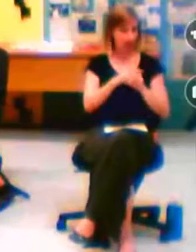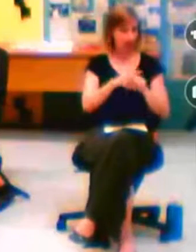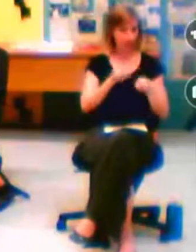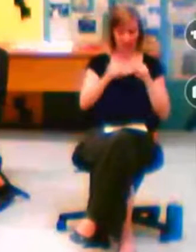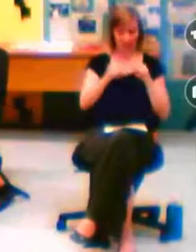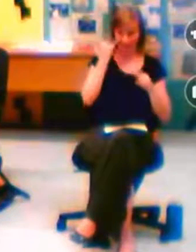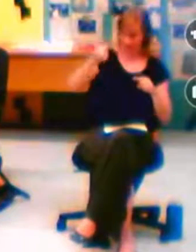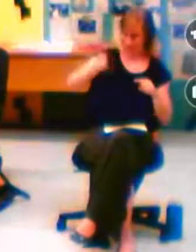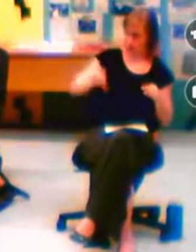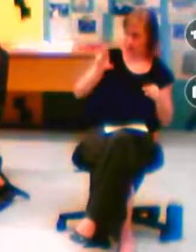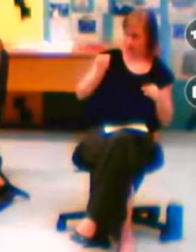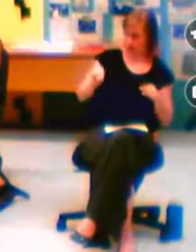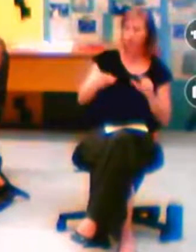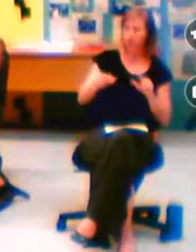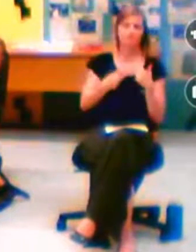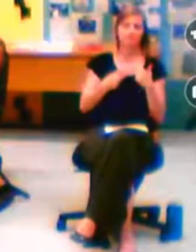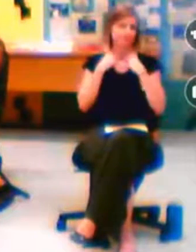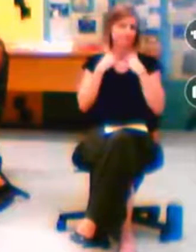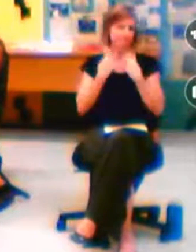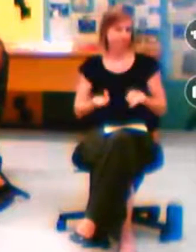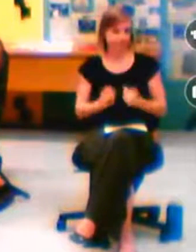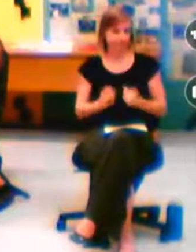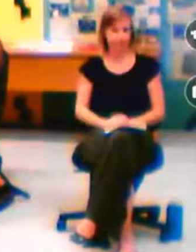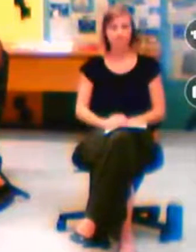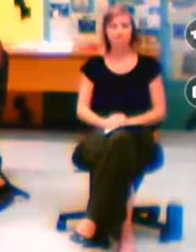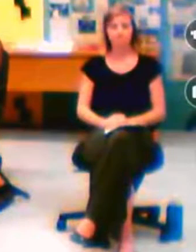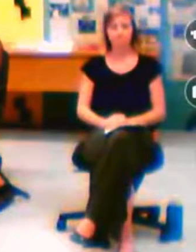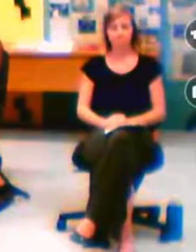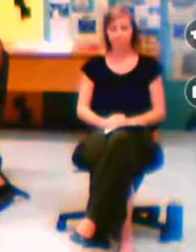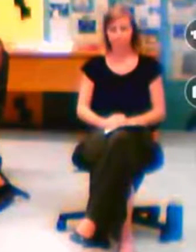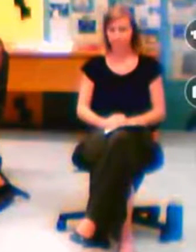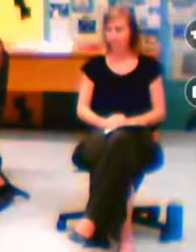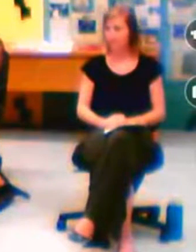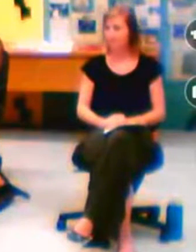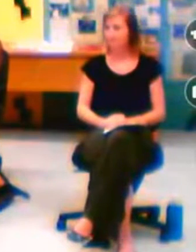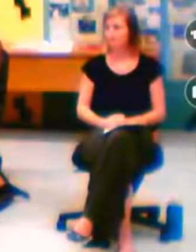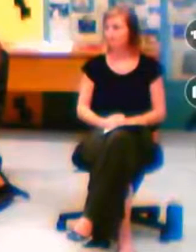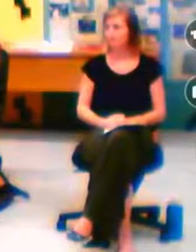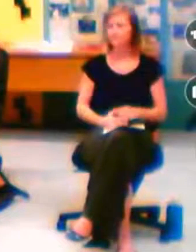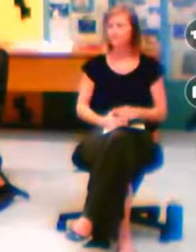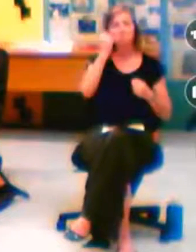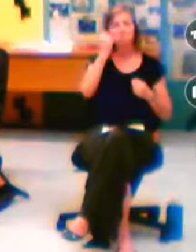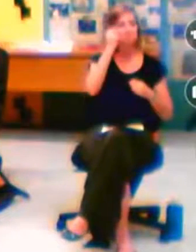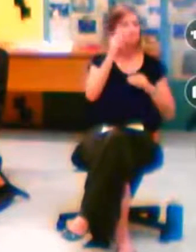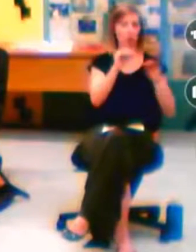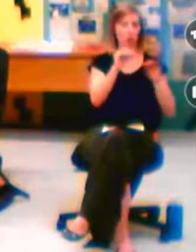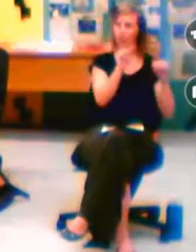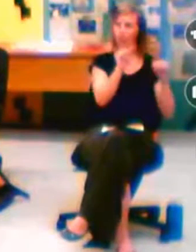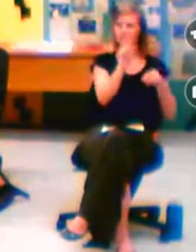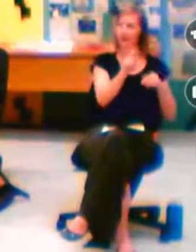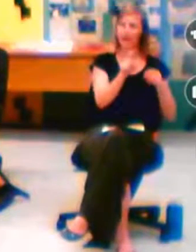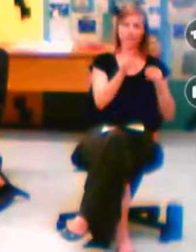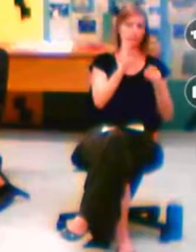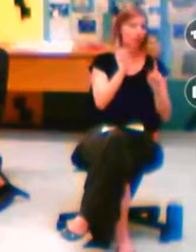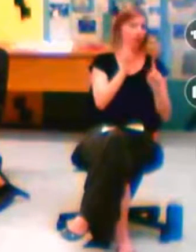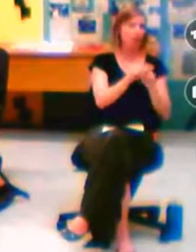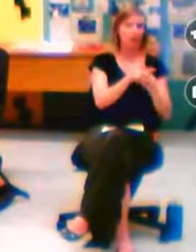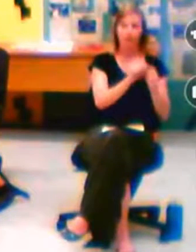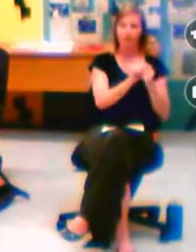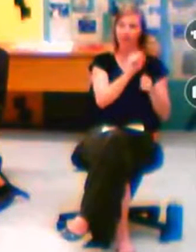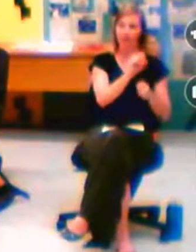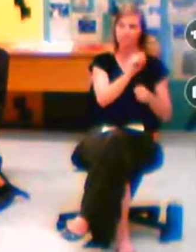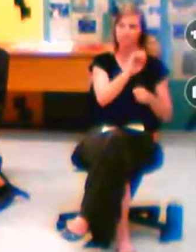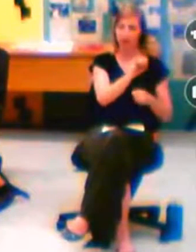care. It says in the amendment it's not health insurance. So if it decides no, you can, you know, waste your time on all the appeals you want. If it decides no, you're